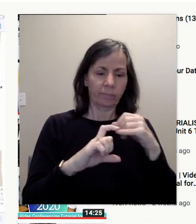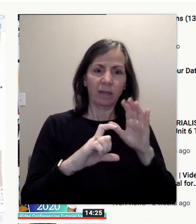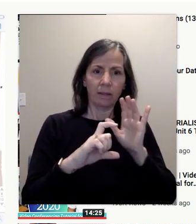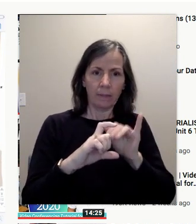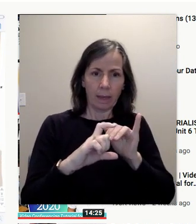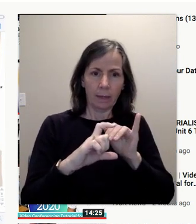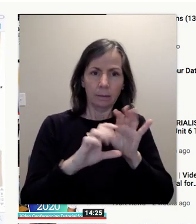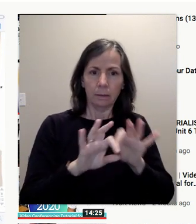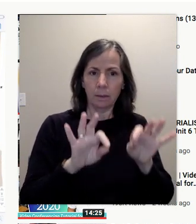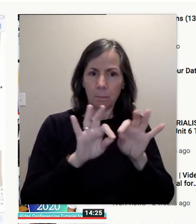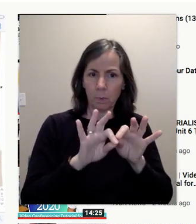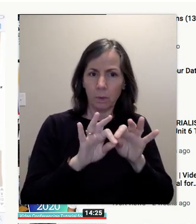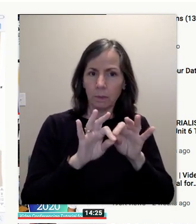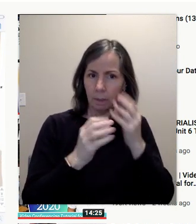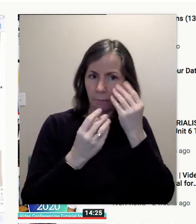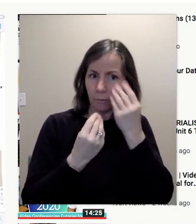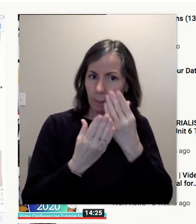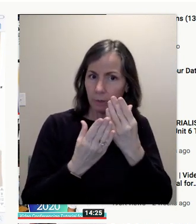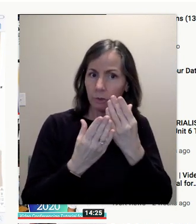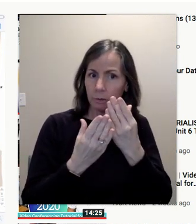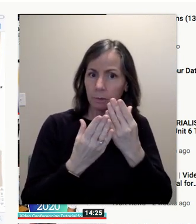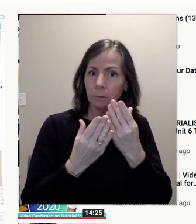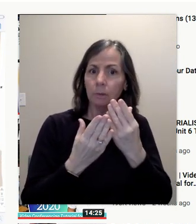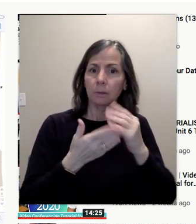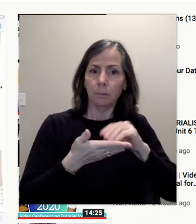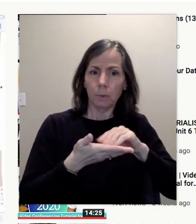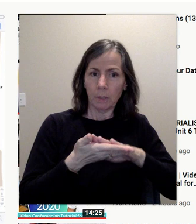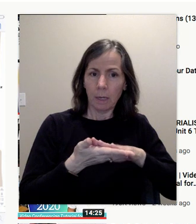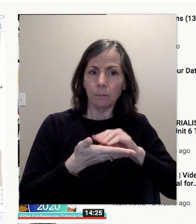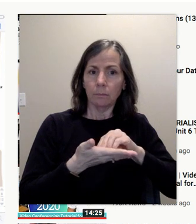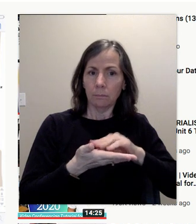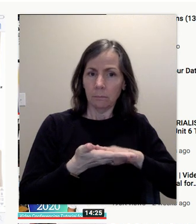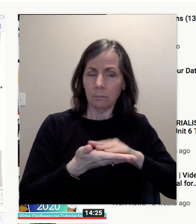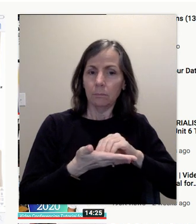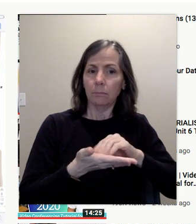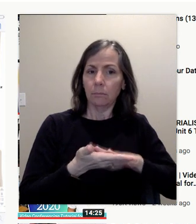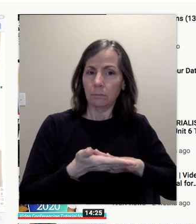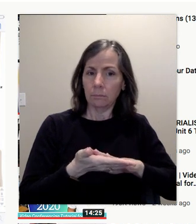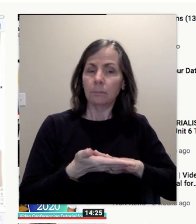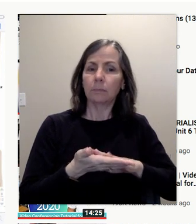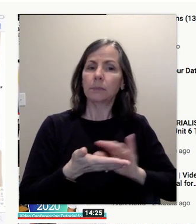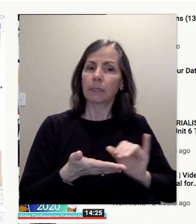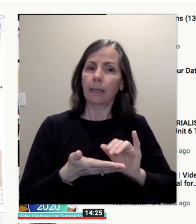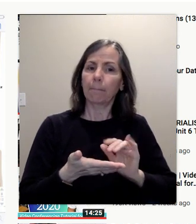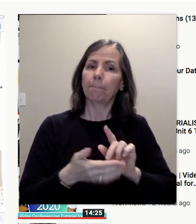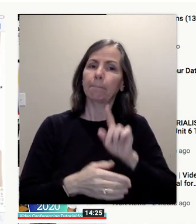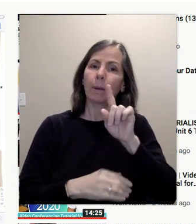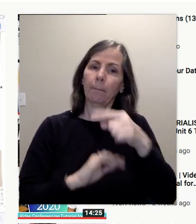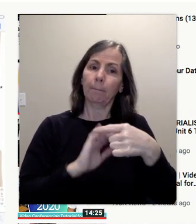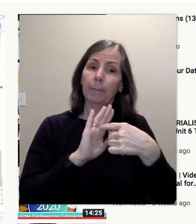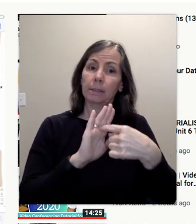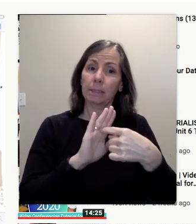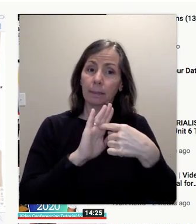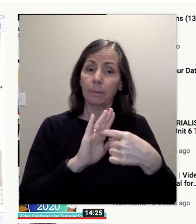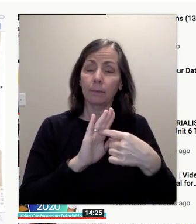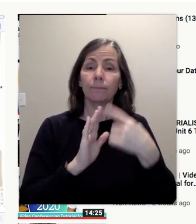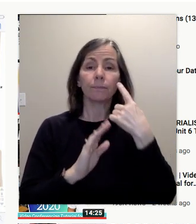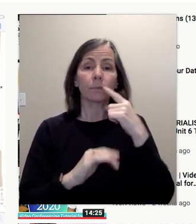important pieces of information in your graph and also in your